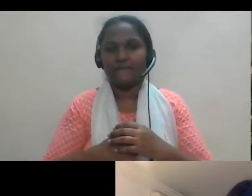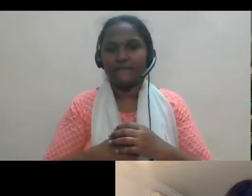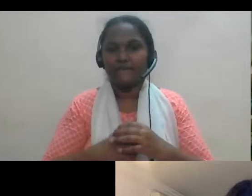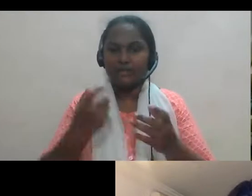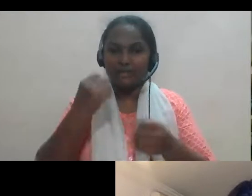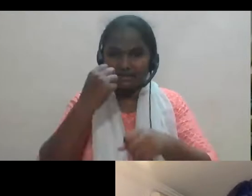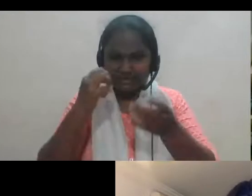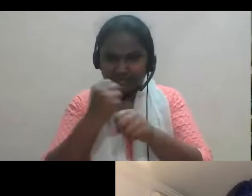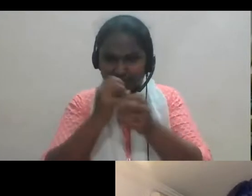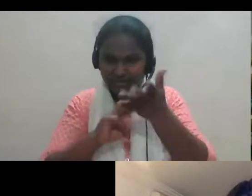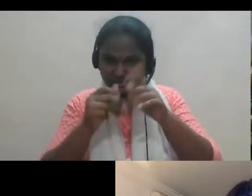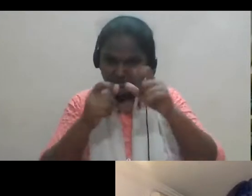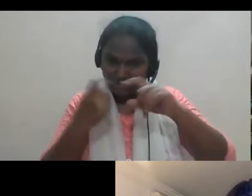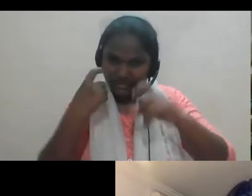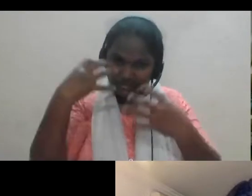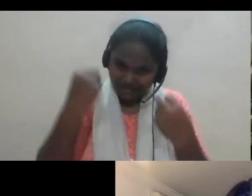dynamics. So I think